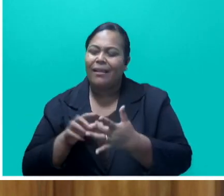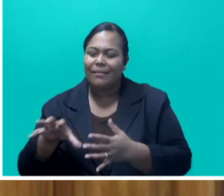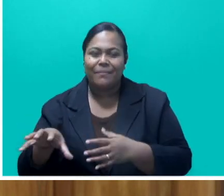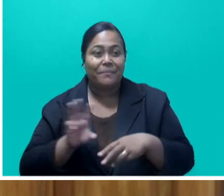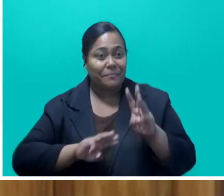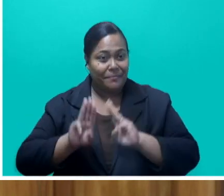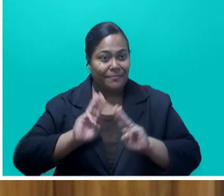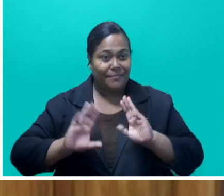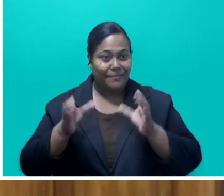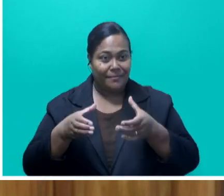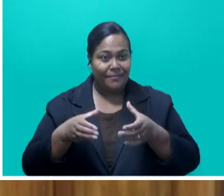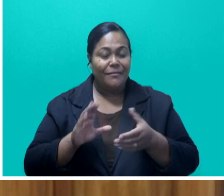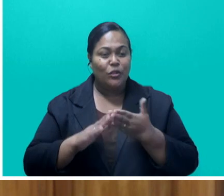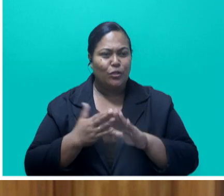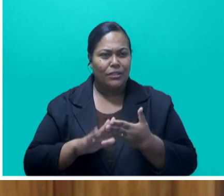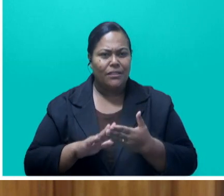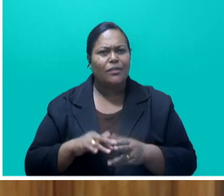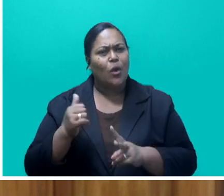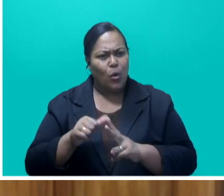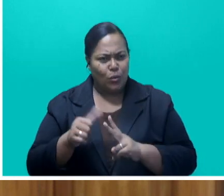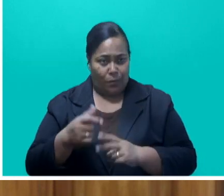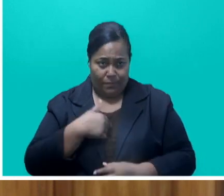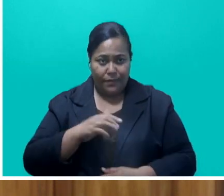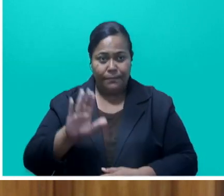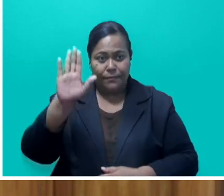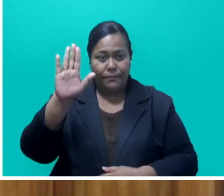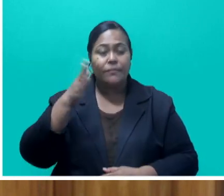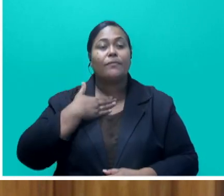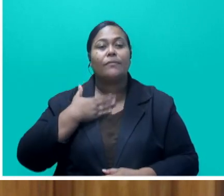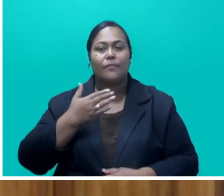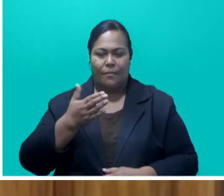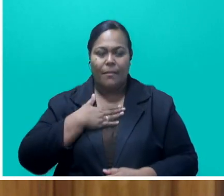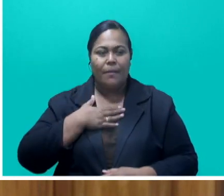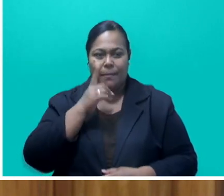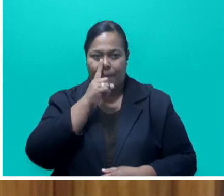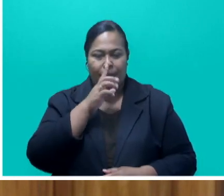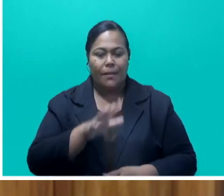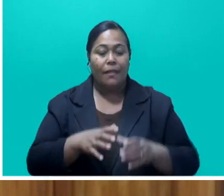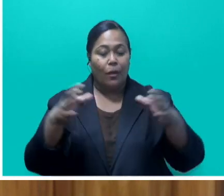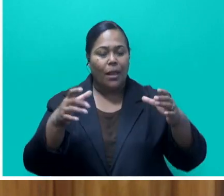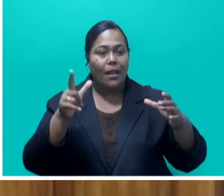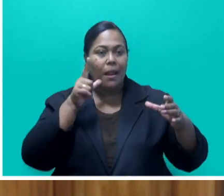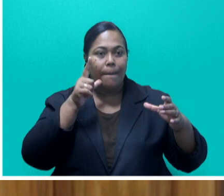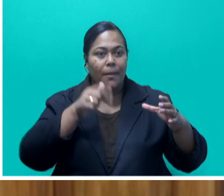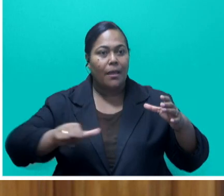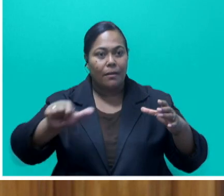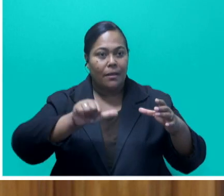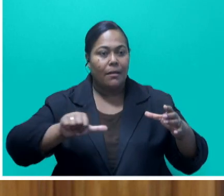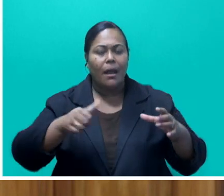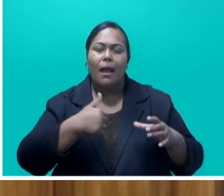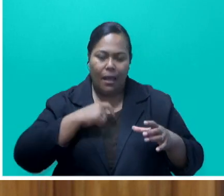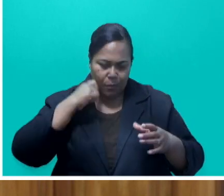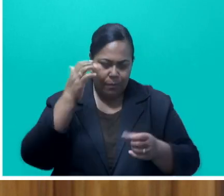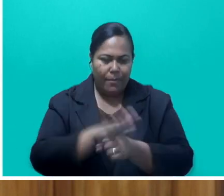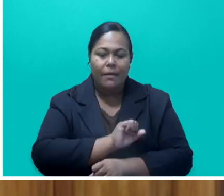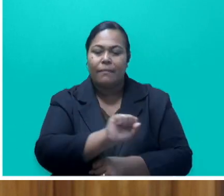Mr. Speaker, sir, I also raise my hands to be the voice of my people in the greater Lami area. I will make their plight